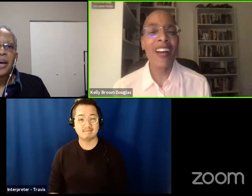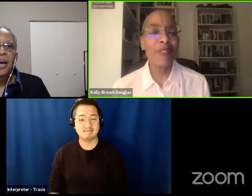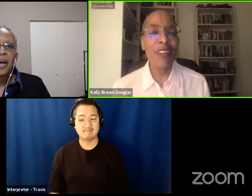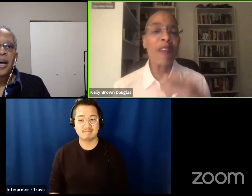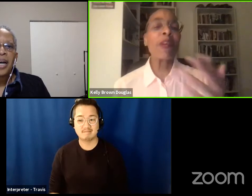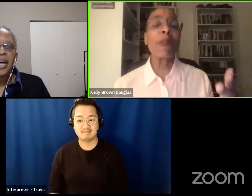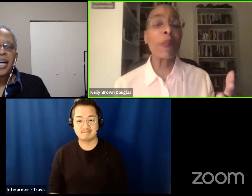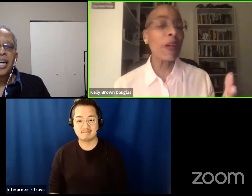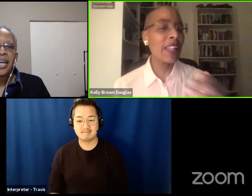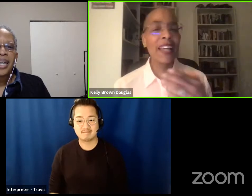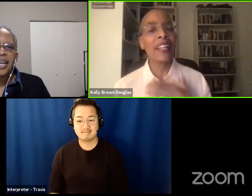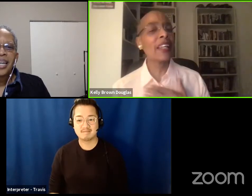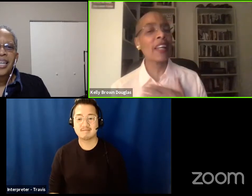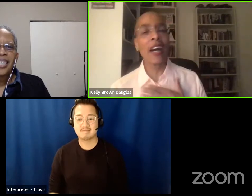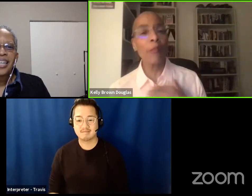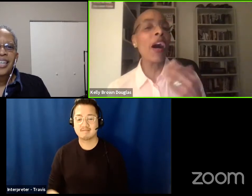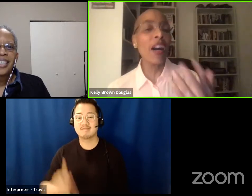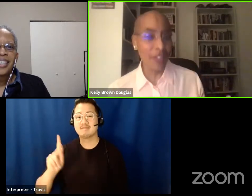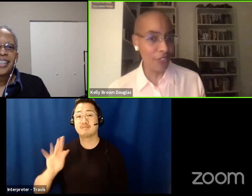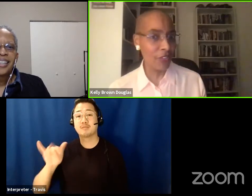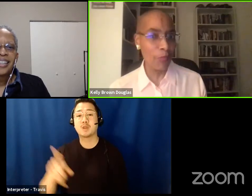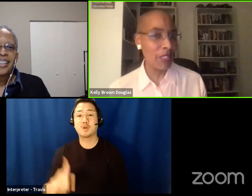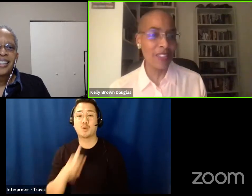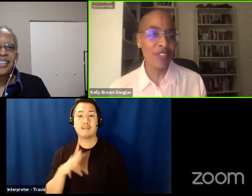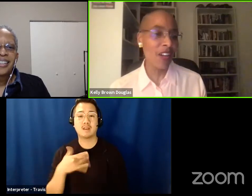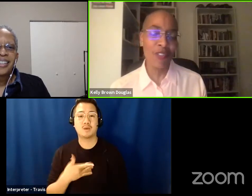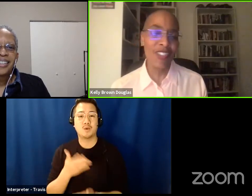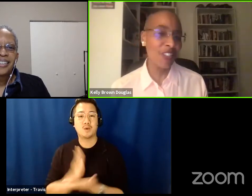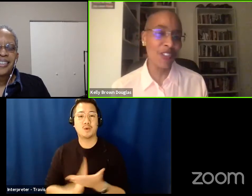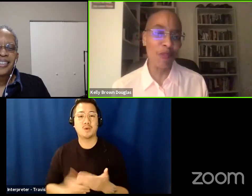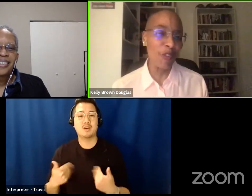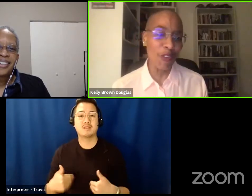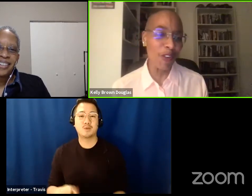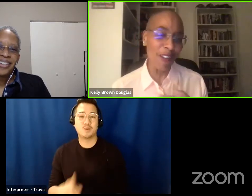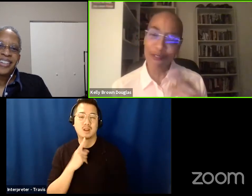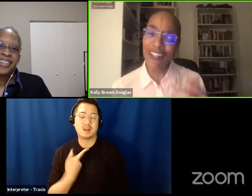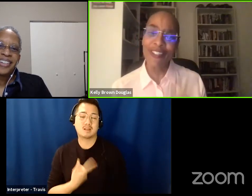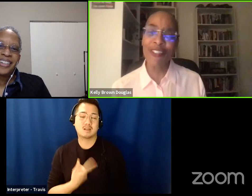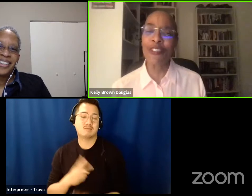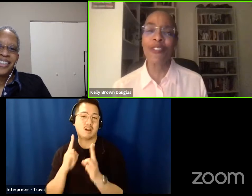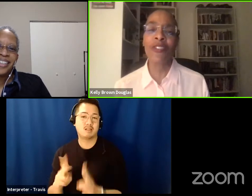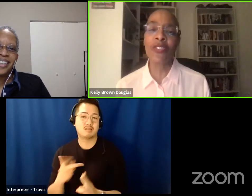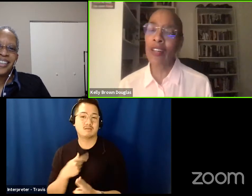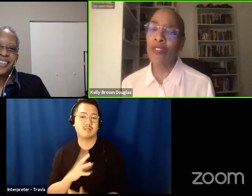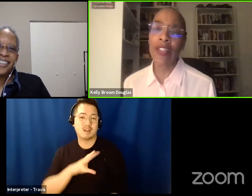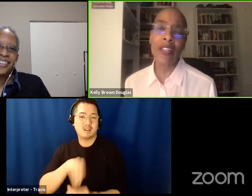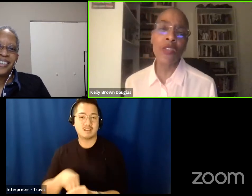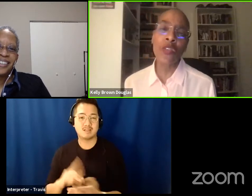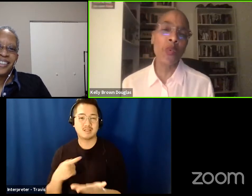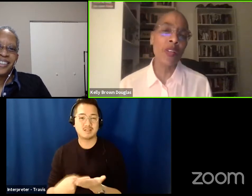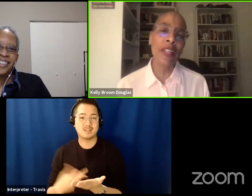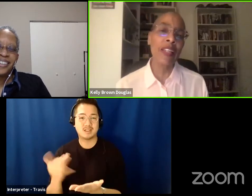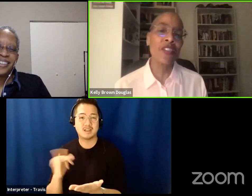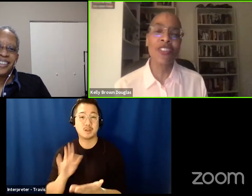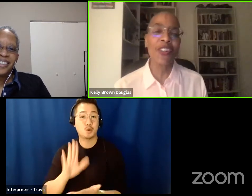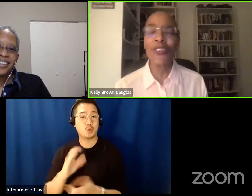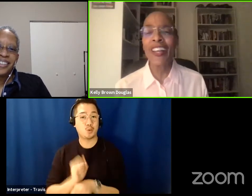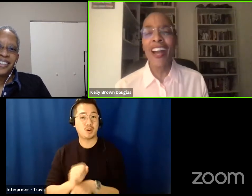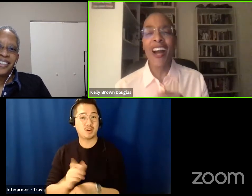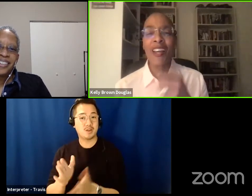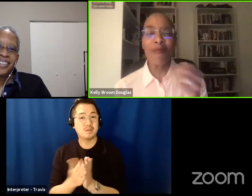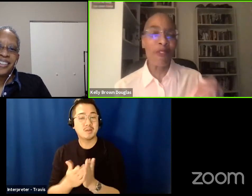Well, I'm humbled by that, and I'm honored to be in this conversation with you. I've read your stuff and I know your work, and